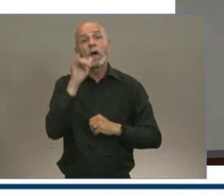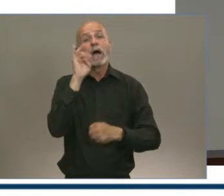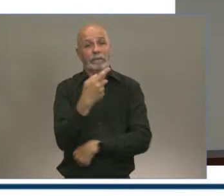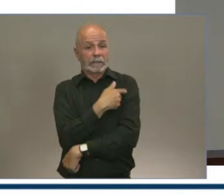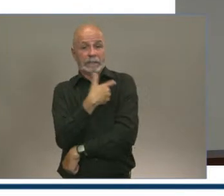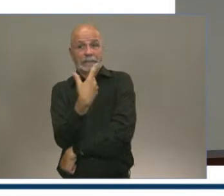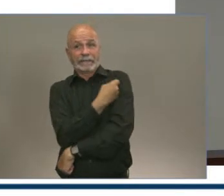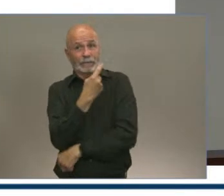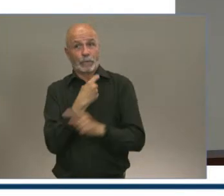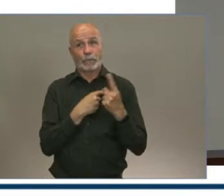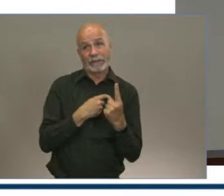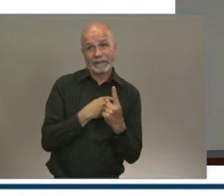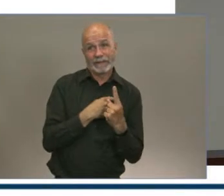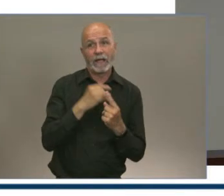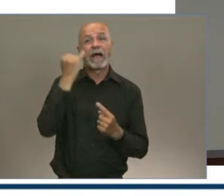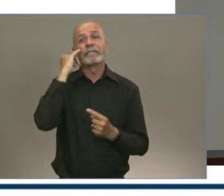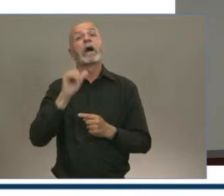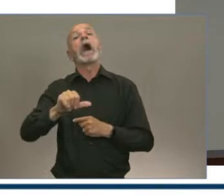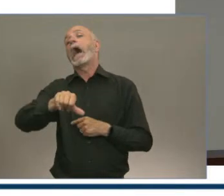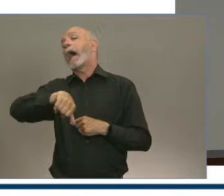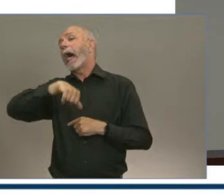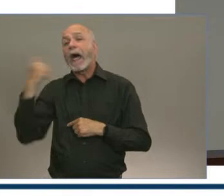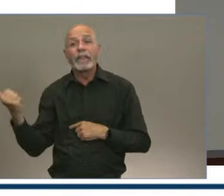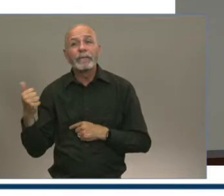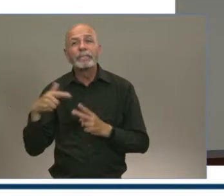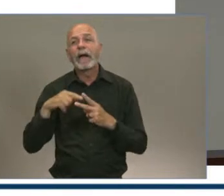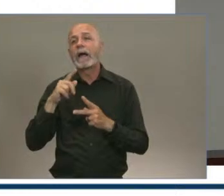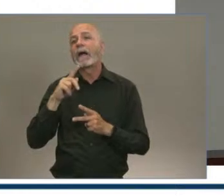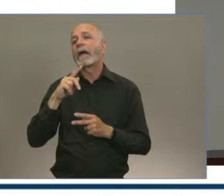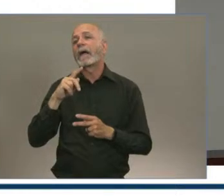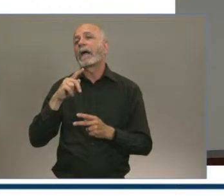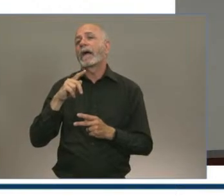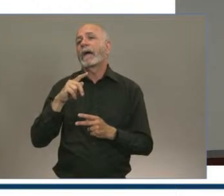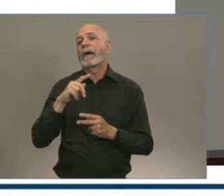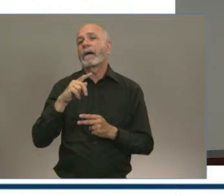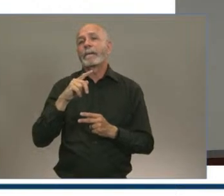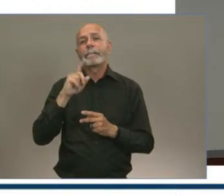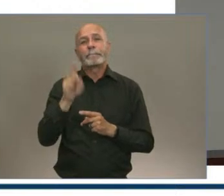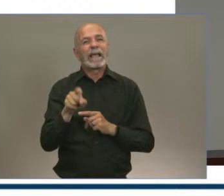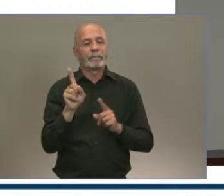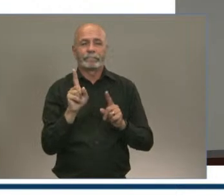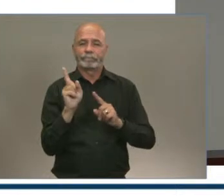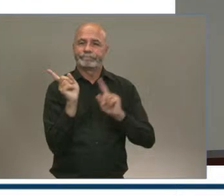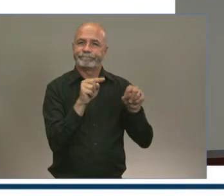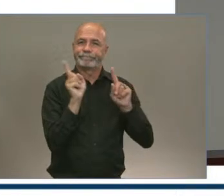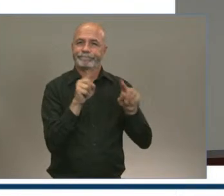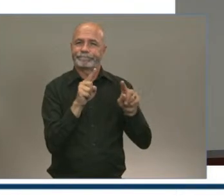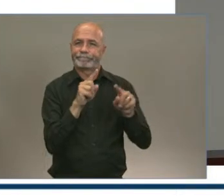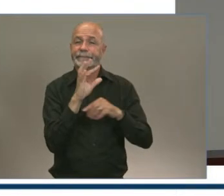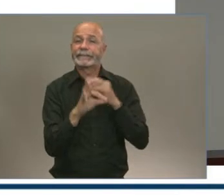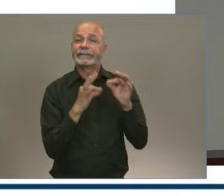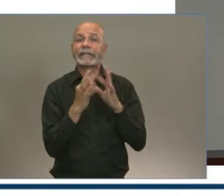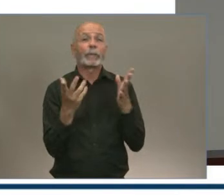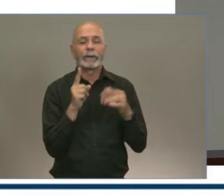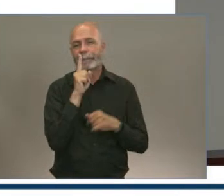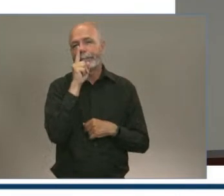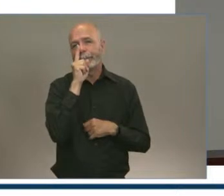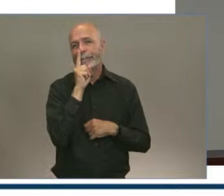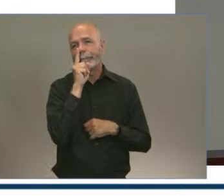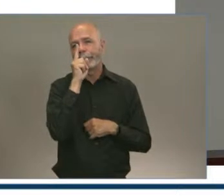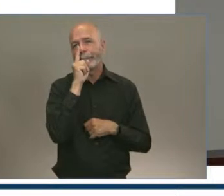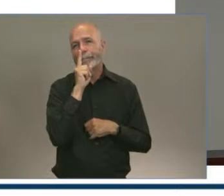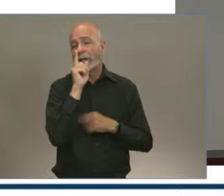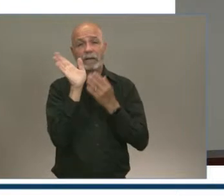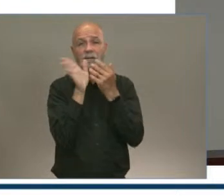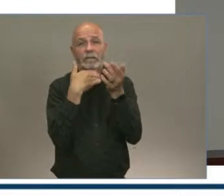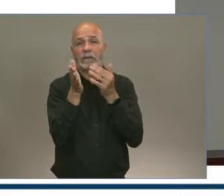to help us get out of the third wave as quickly as possible is through regular testing. With the Delta variant here, it makes